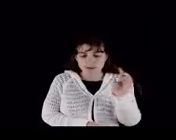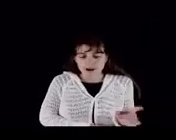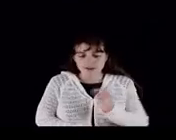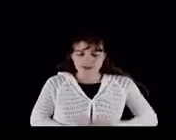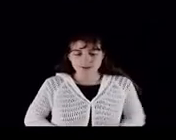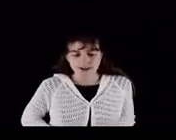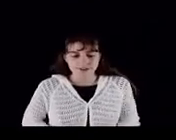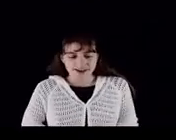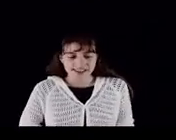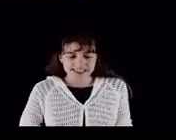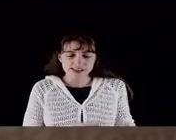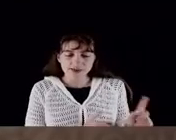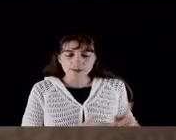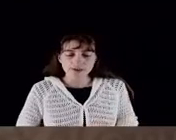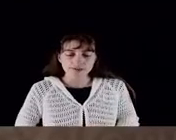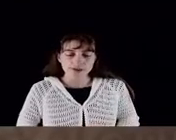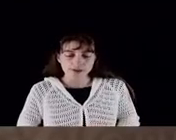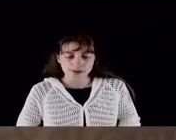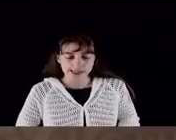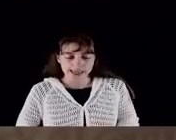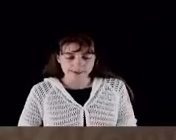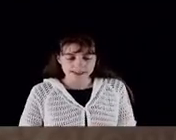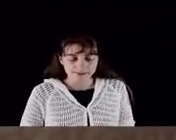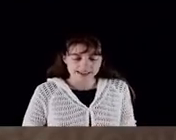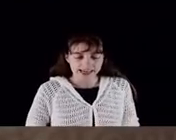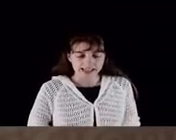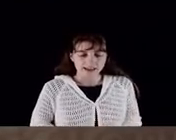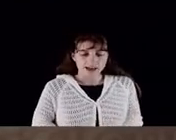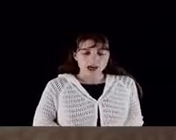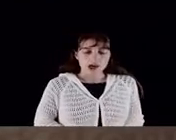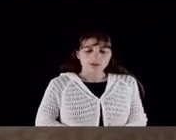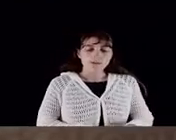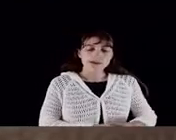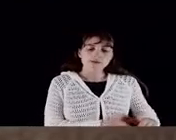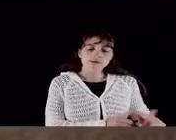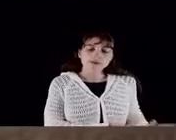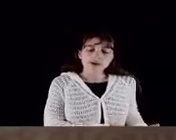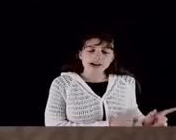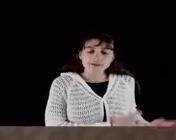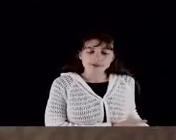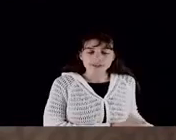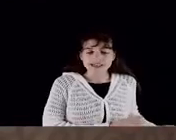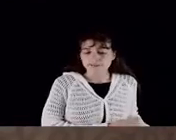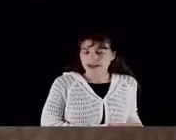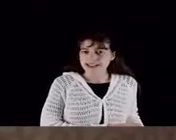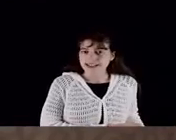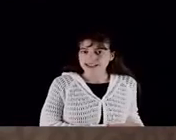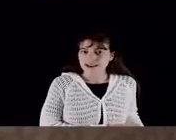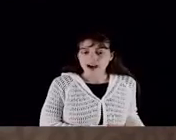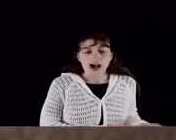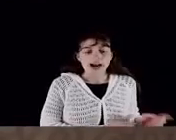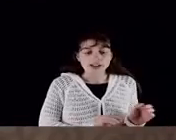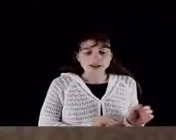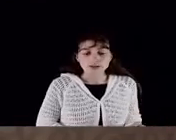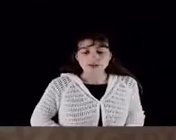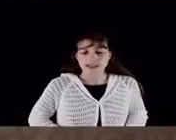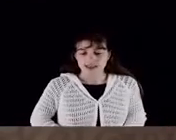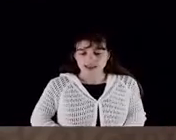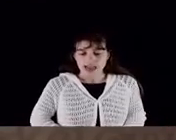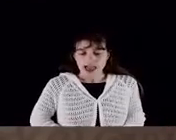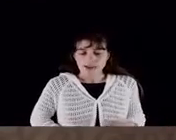1, verse 4 and 5, it says, "Then the word of the Lord came unto me, saying, Before I formed thee in the belly, I knew